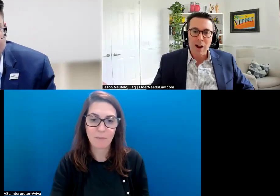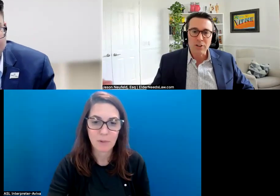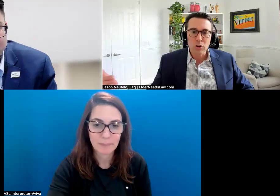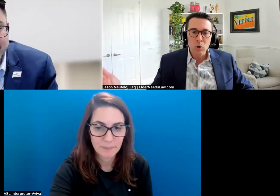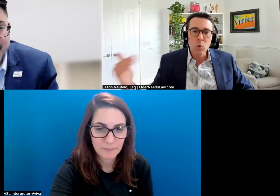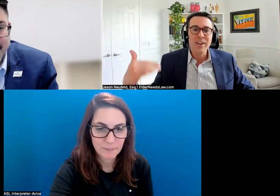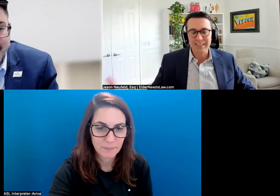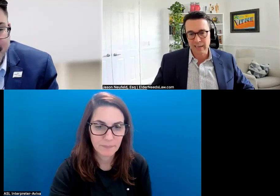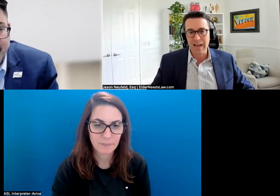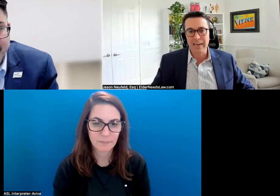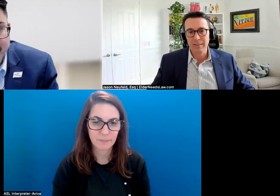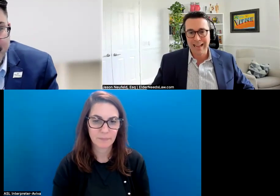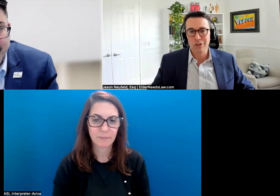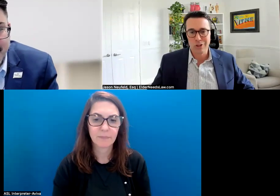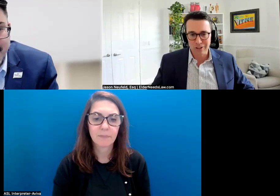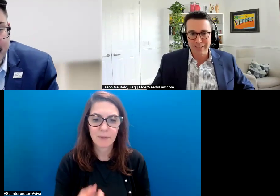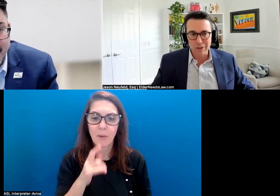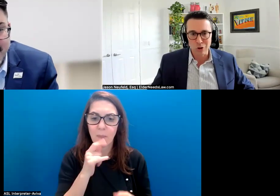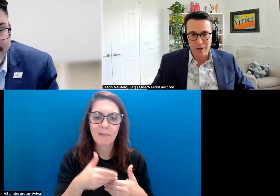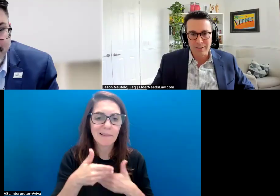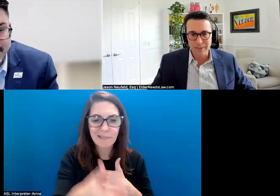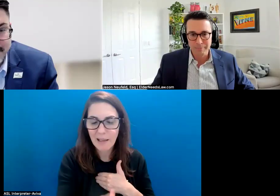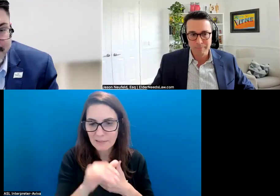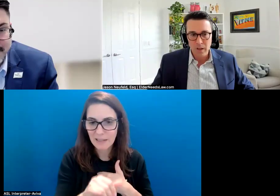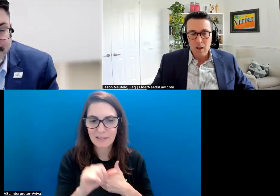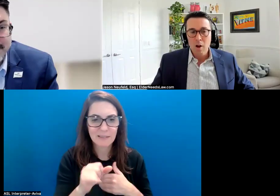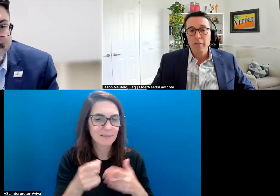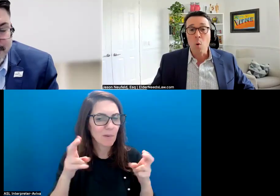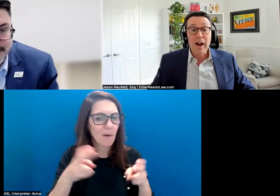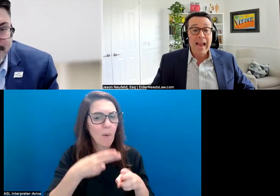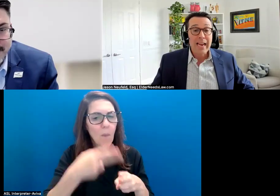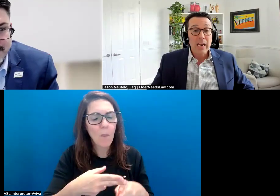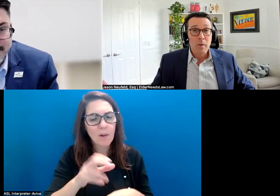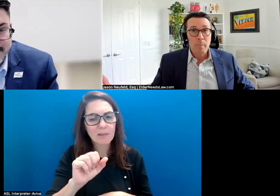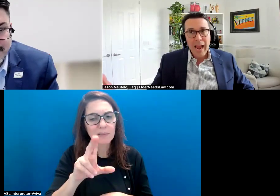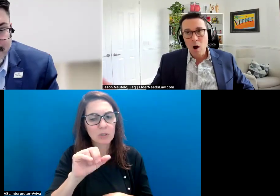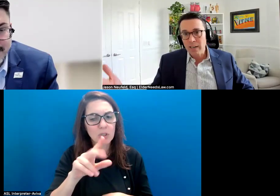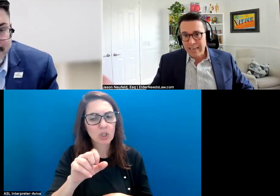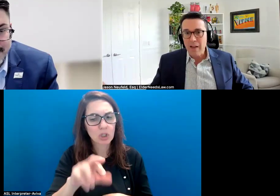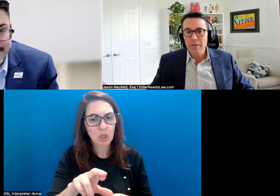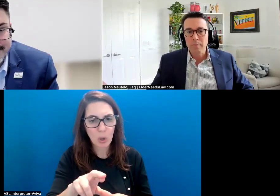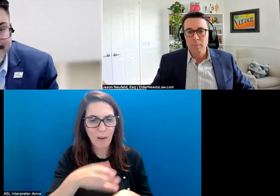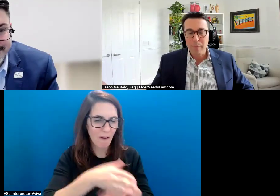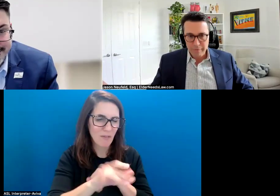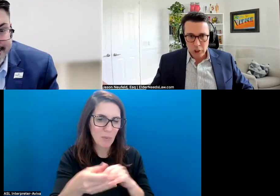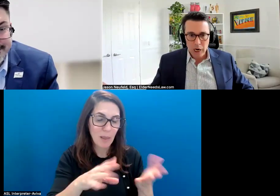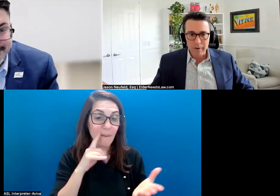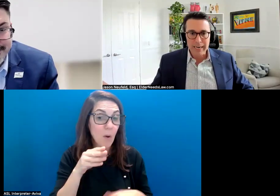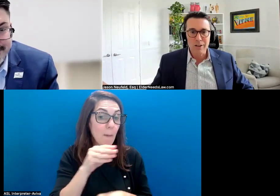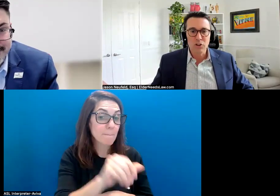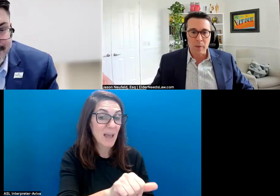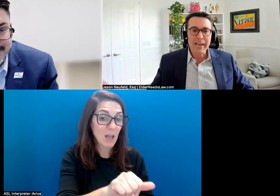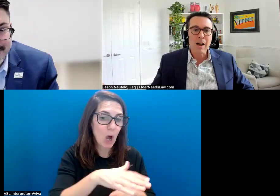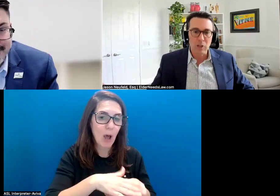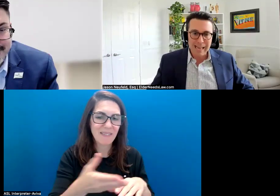the trust, who's next in line? That's the successor trustee. For a pay on death